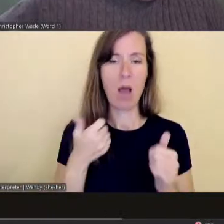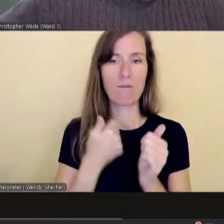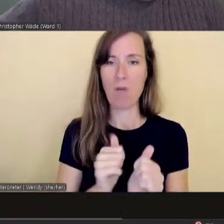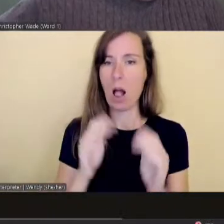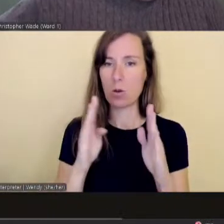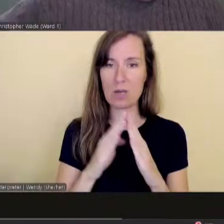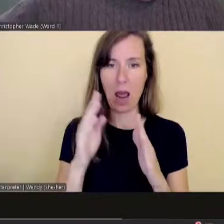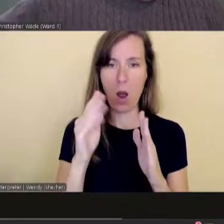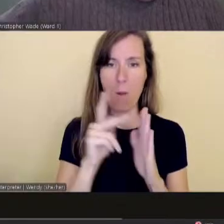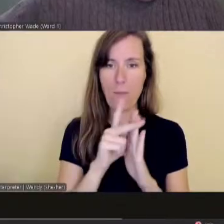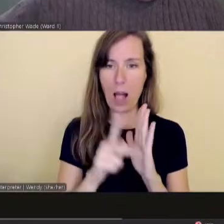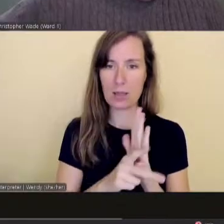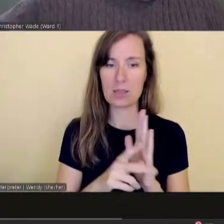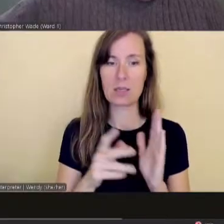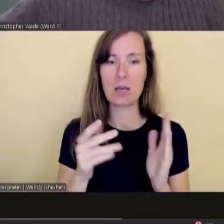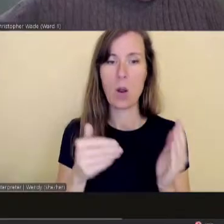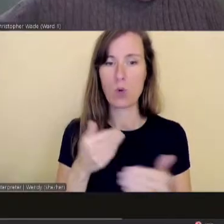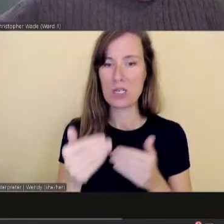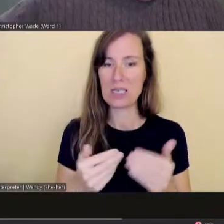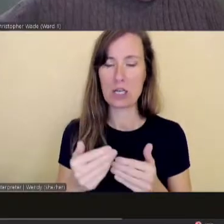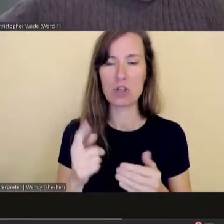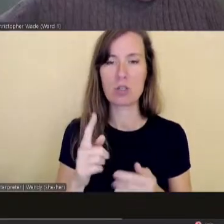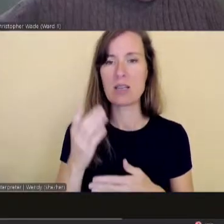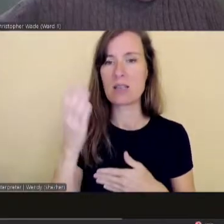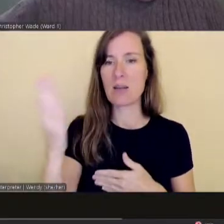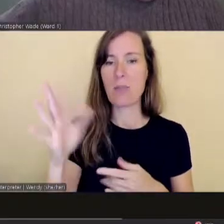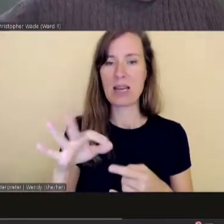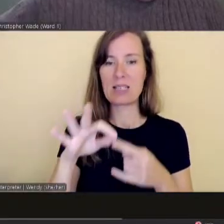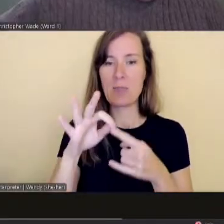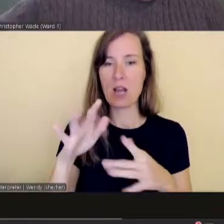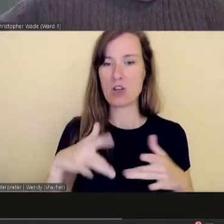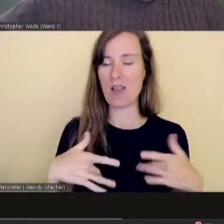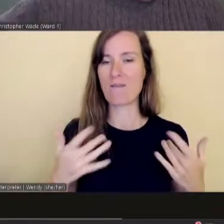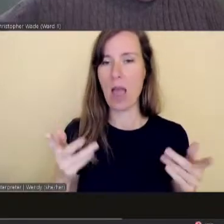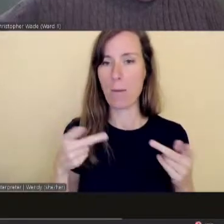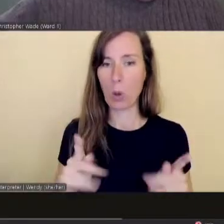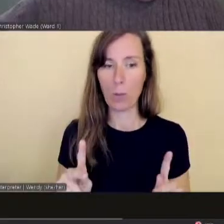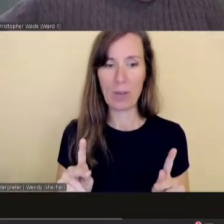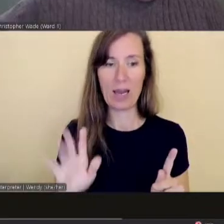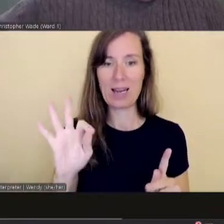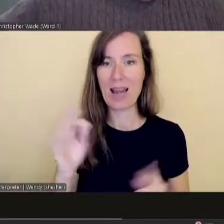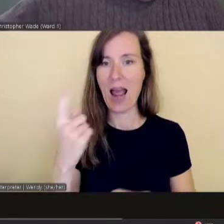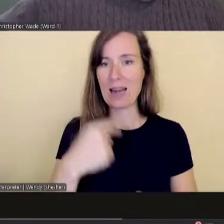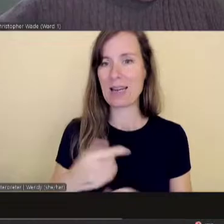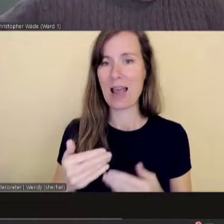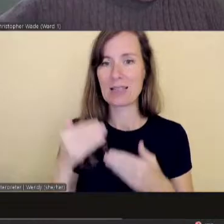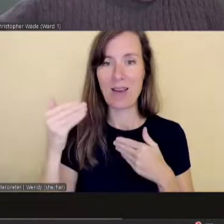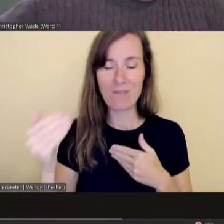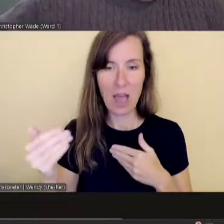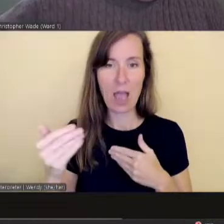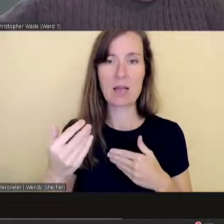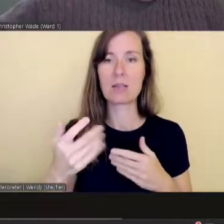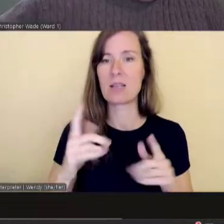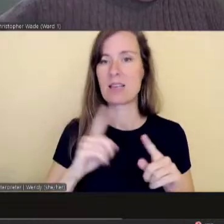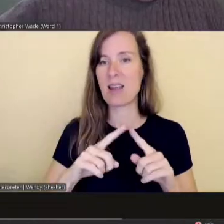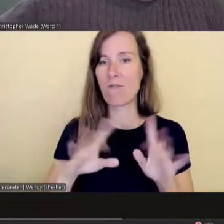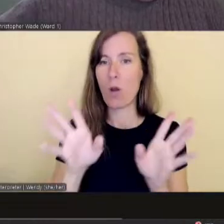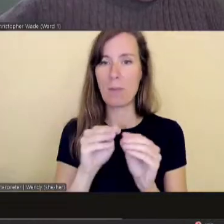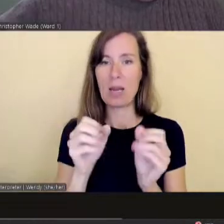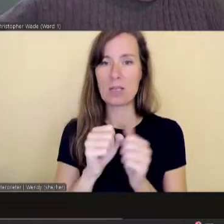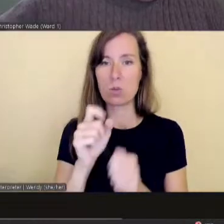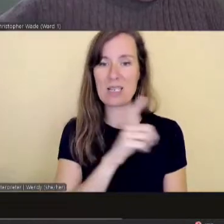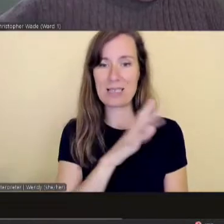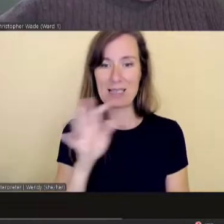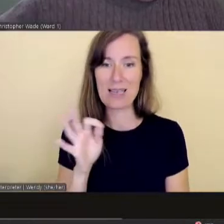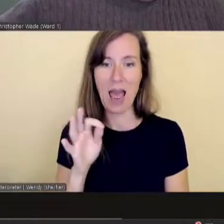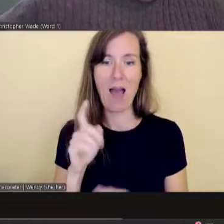special event permit well in advance of the 90-day requirement and held multiple meetings with staff to review the nature of the